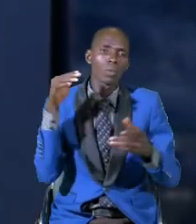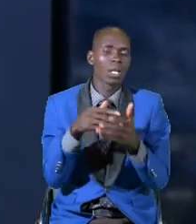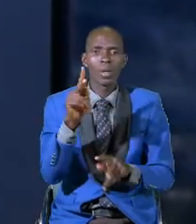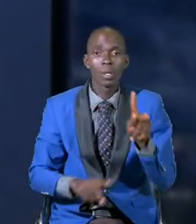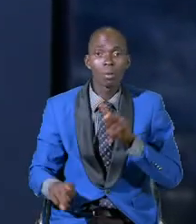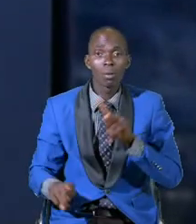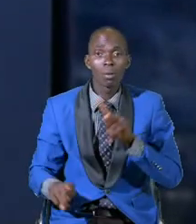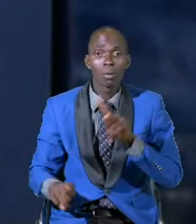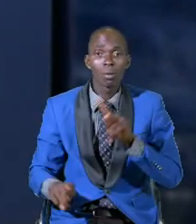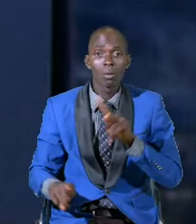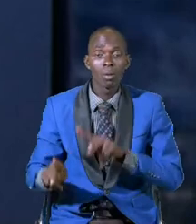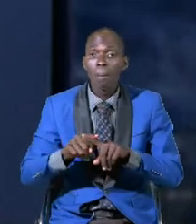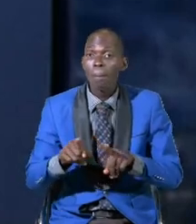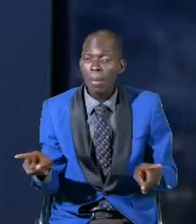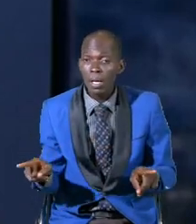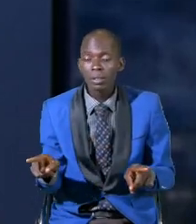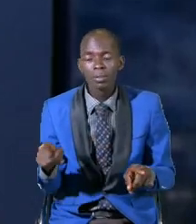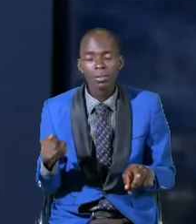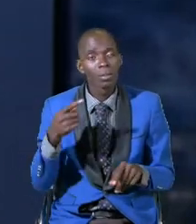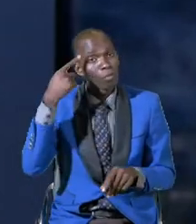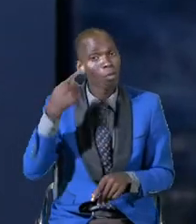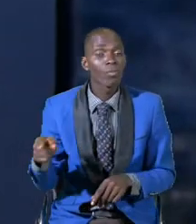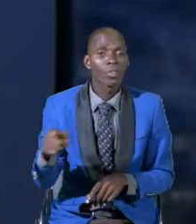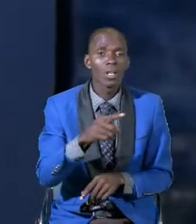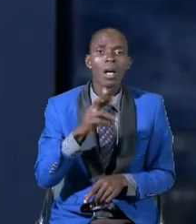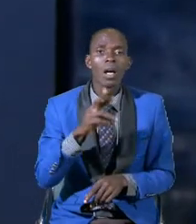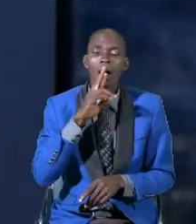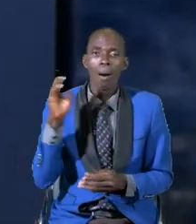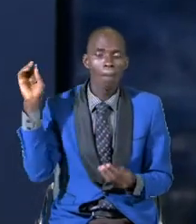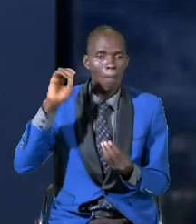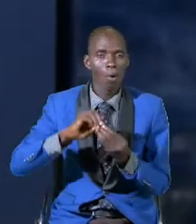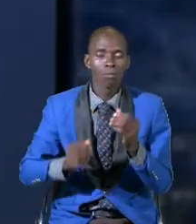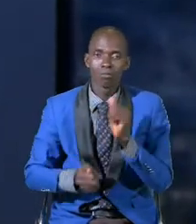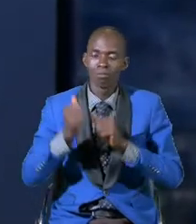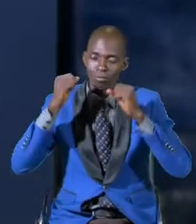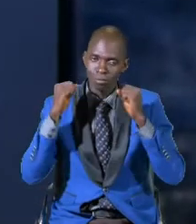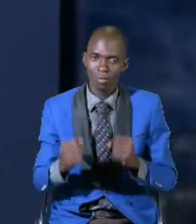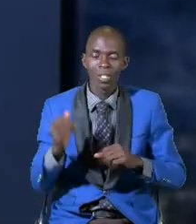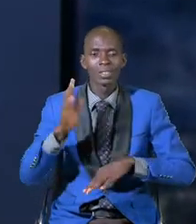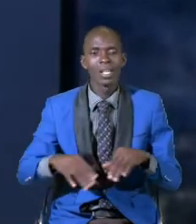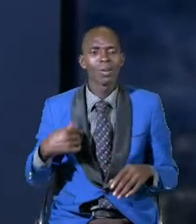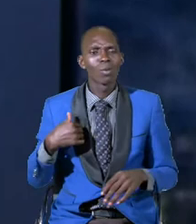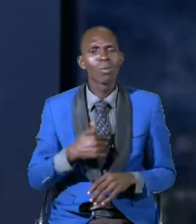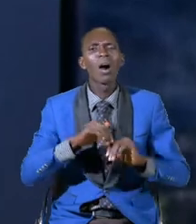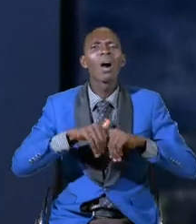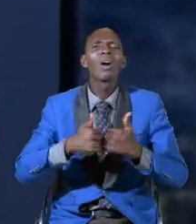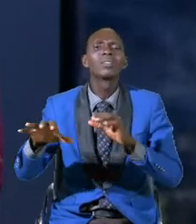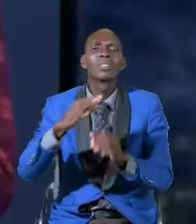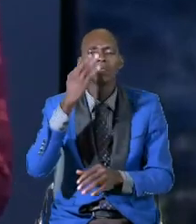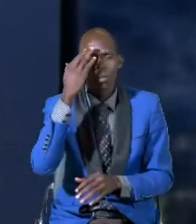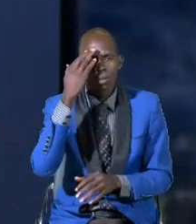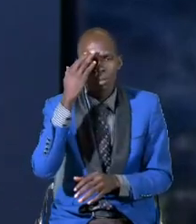people, for they are stronger than we. How did they know? Did they conduct any